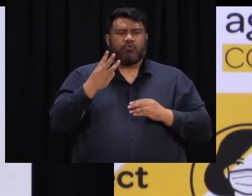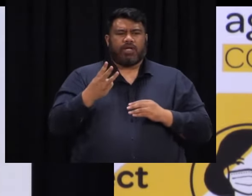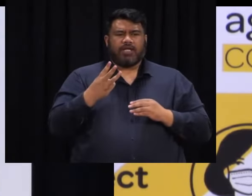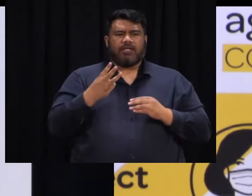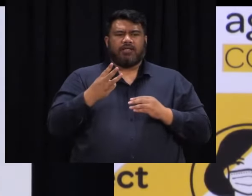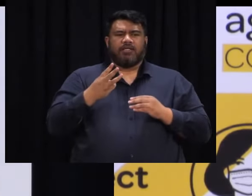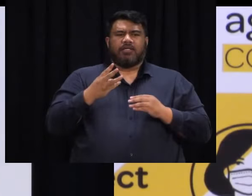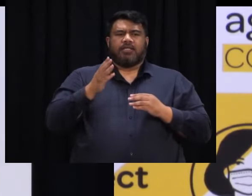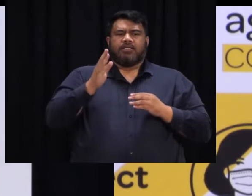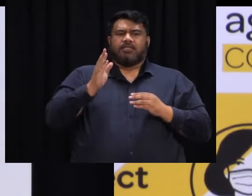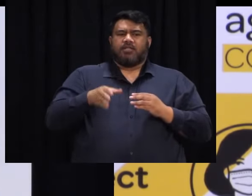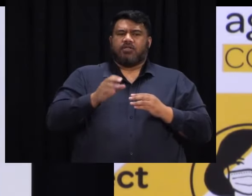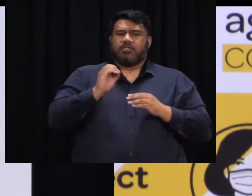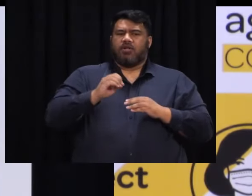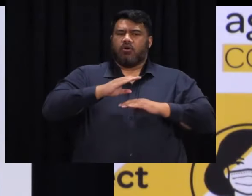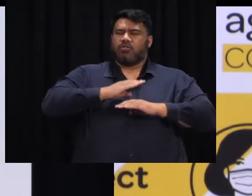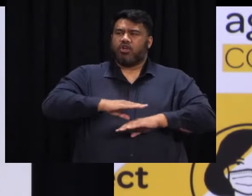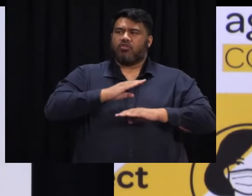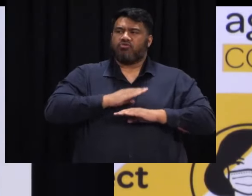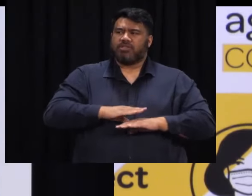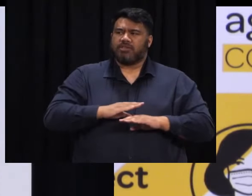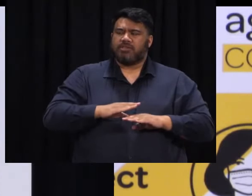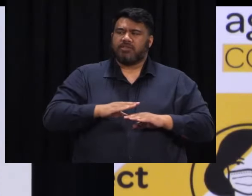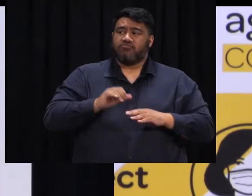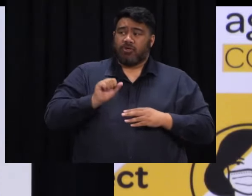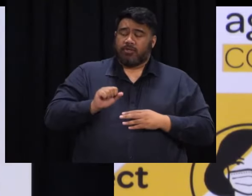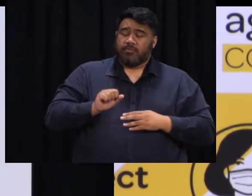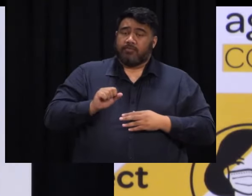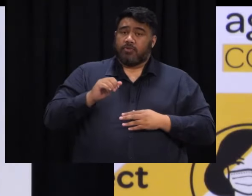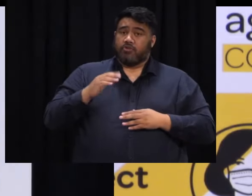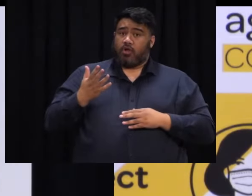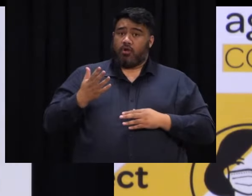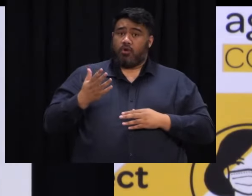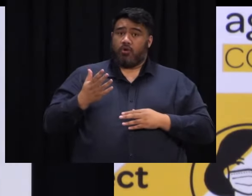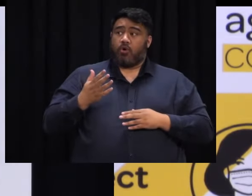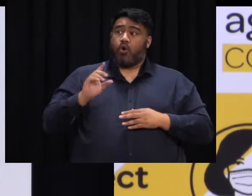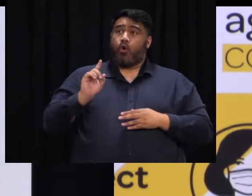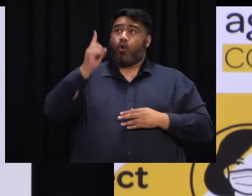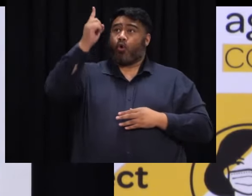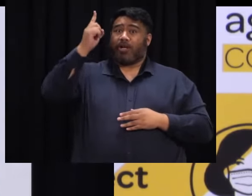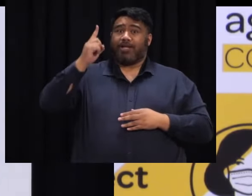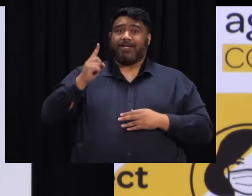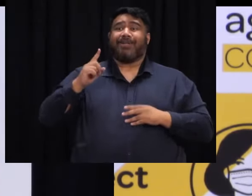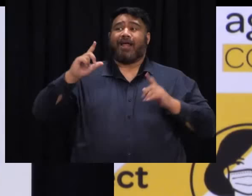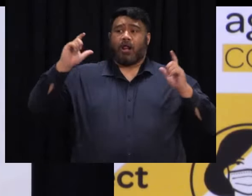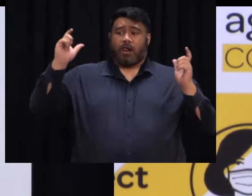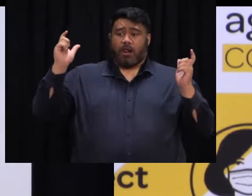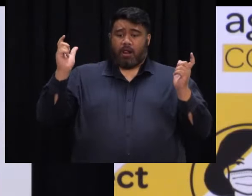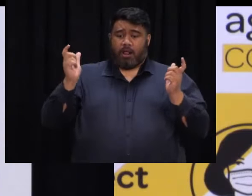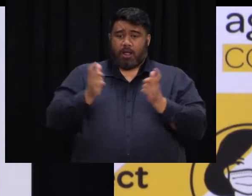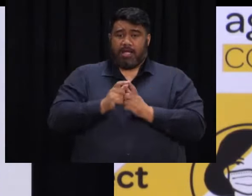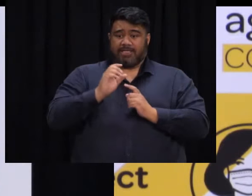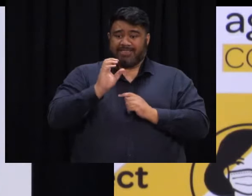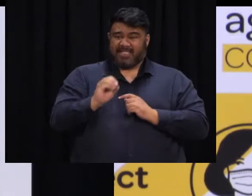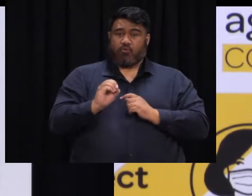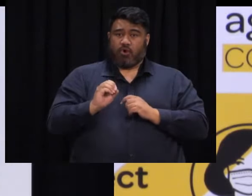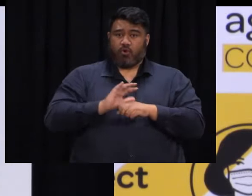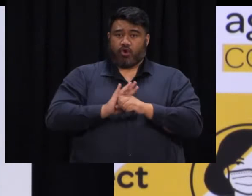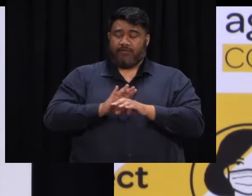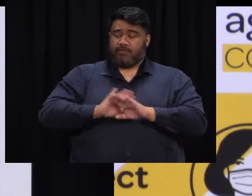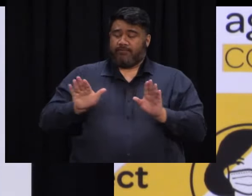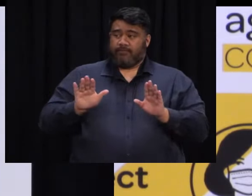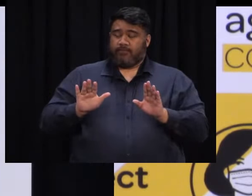that Auckland can't move into level 2 until there is 0 cases in Auckland or a prolonged period of 0 cases? Of course,